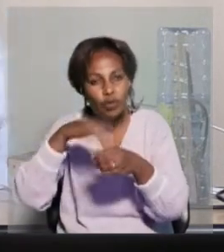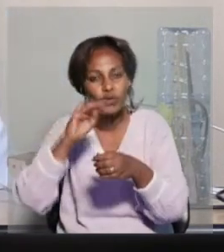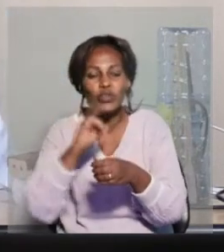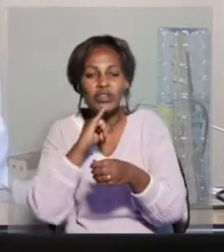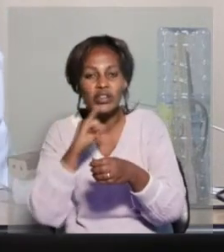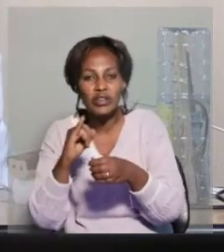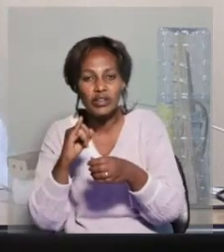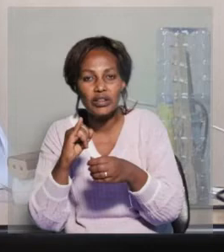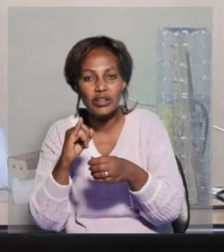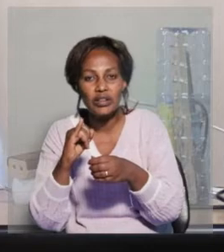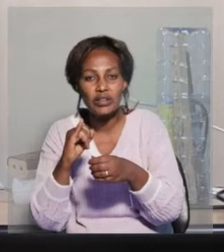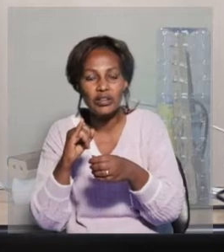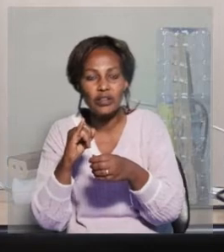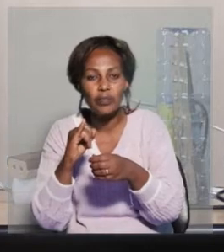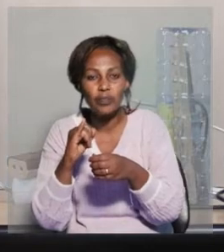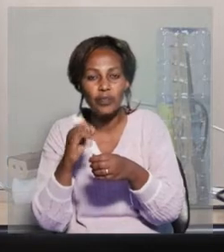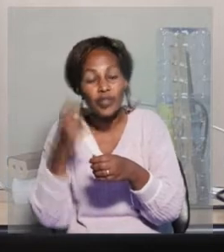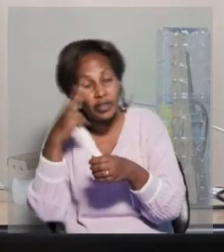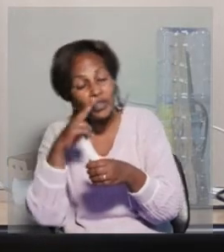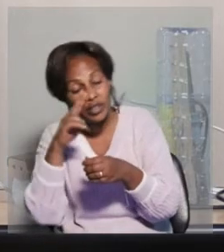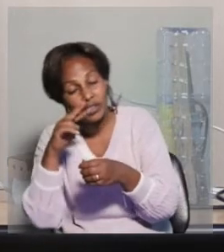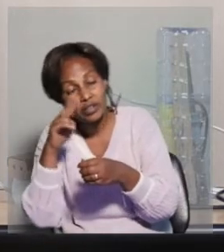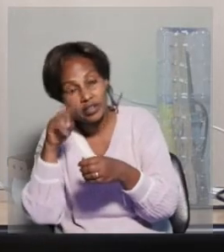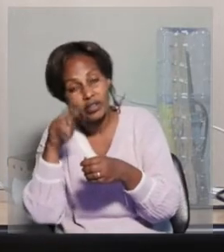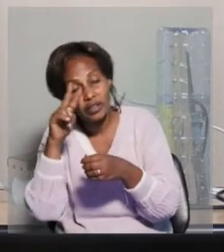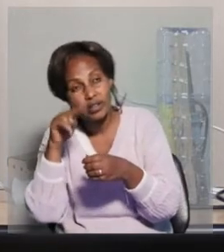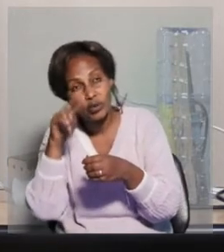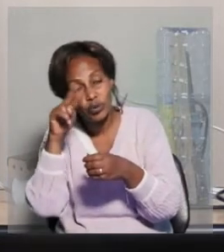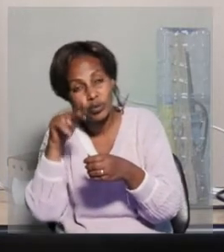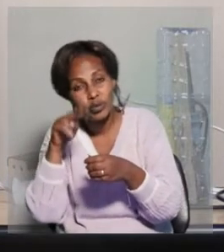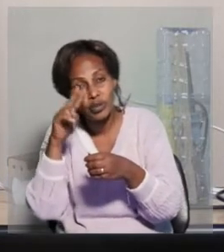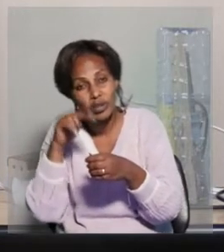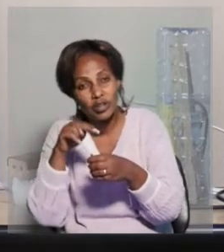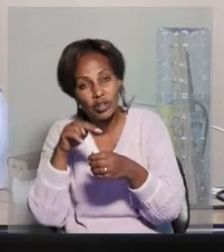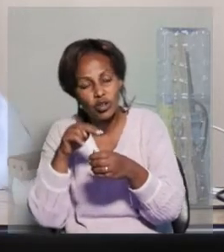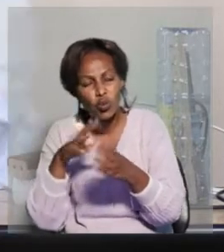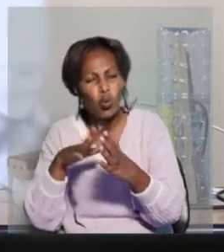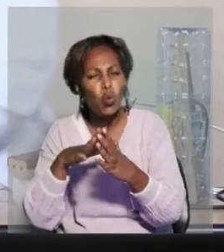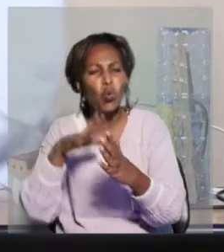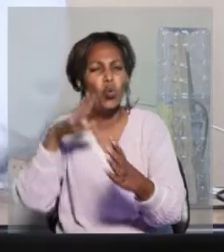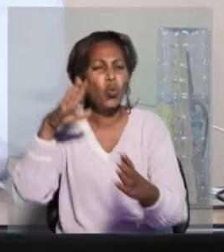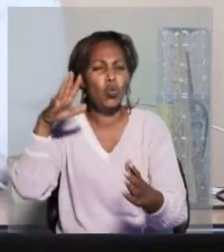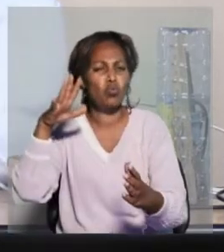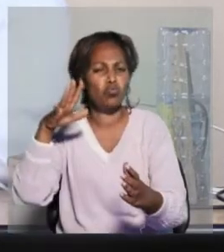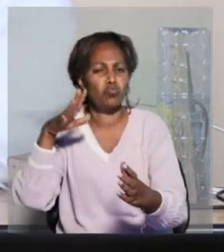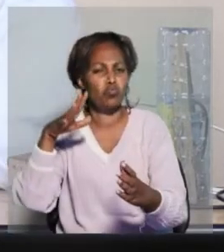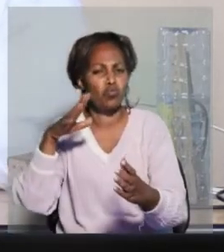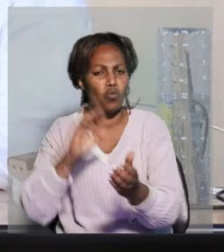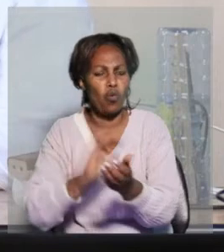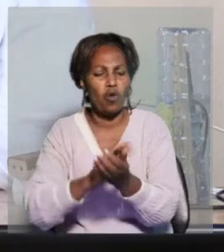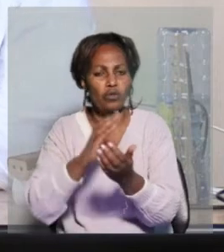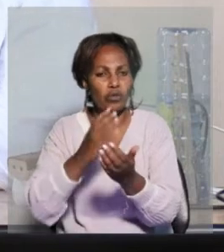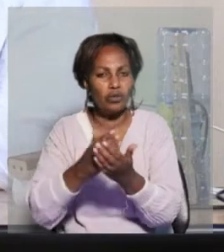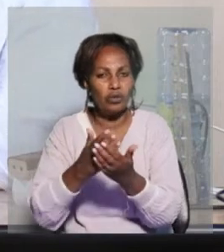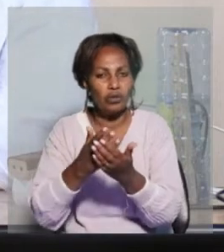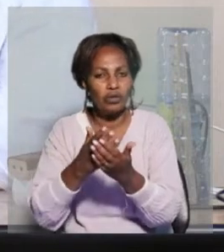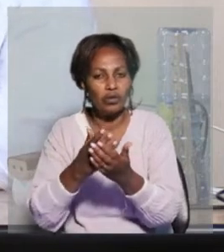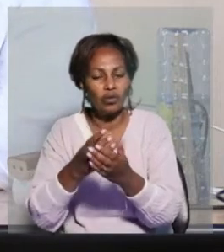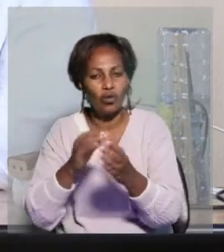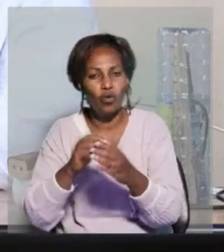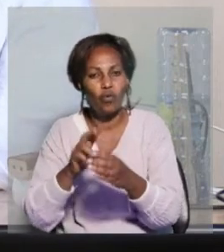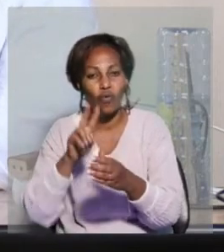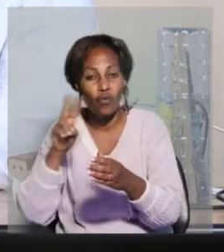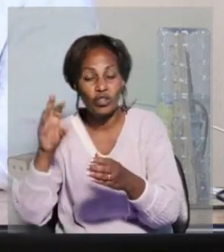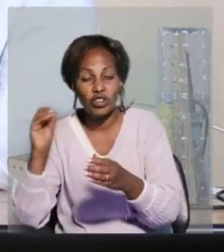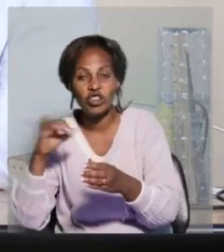output, as can be seen from here, it's a huge amount of output. The output voltage